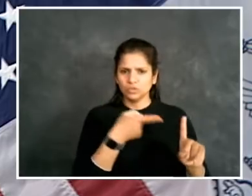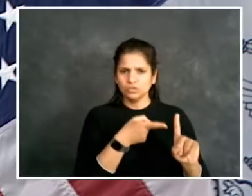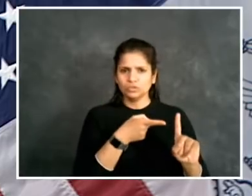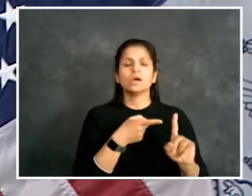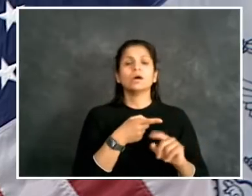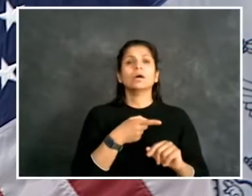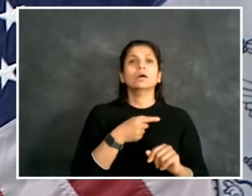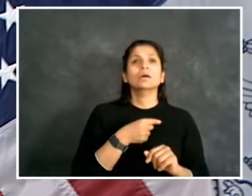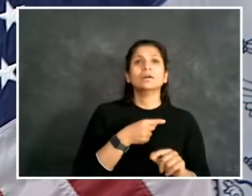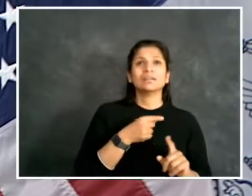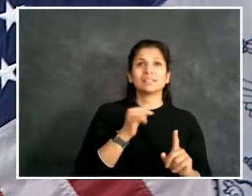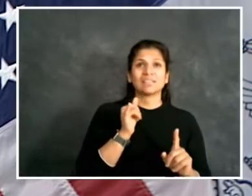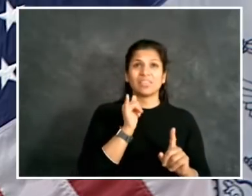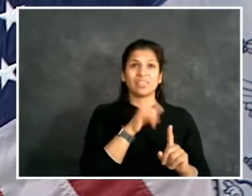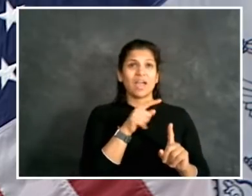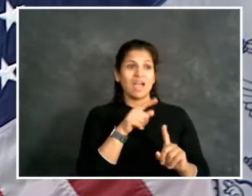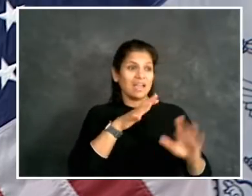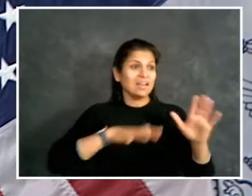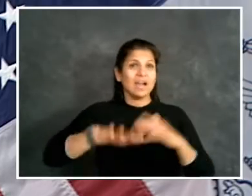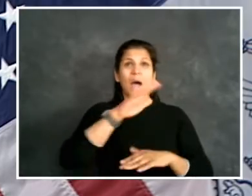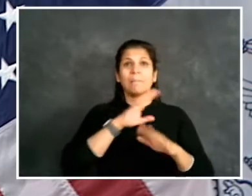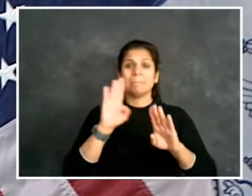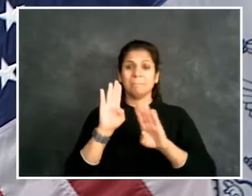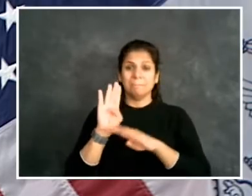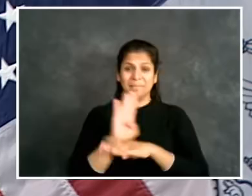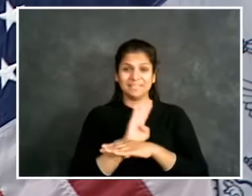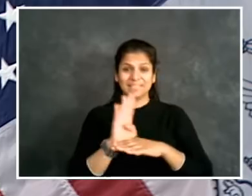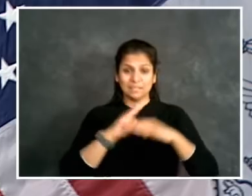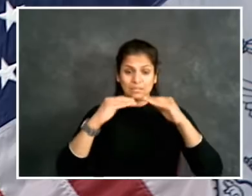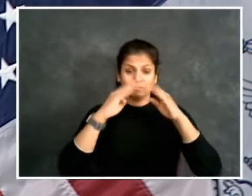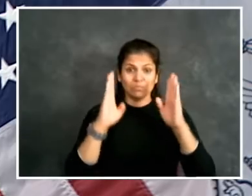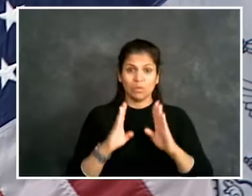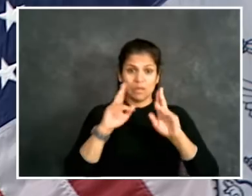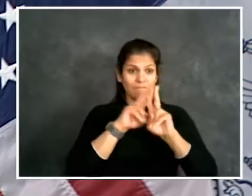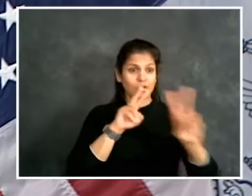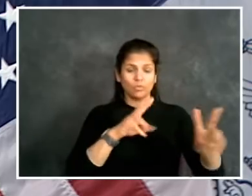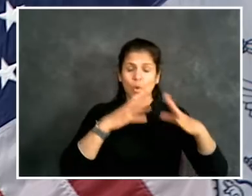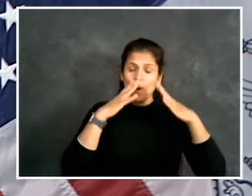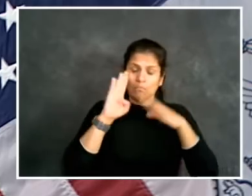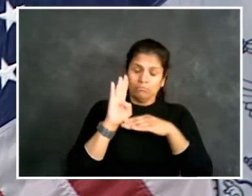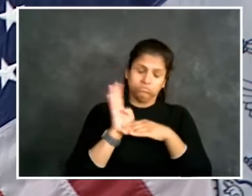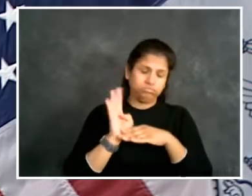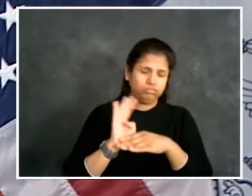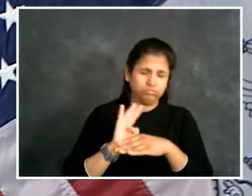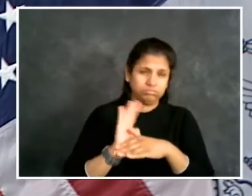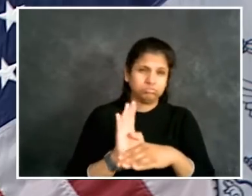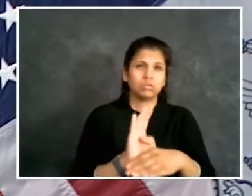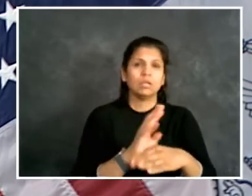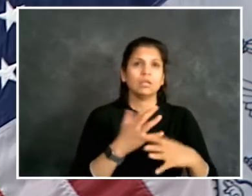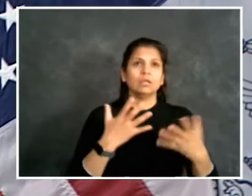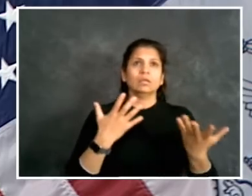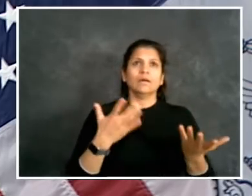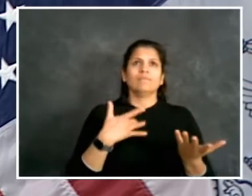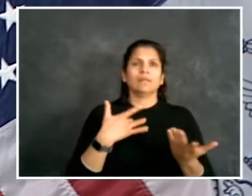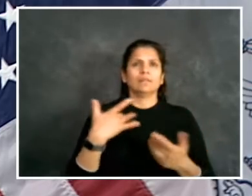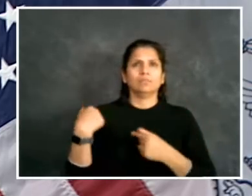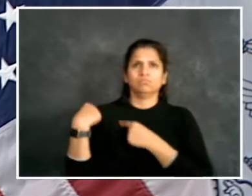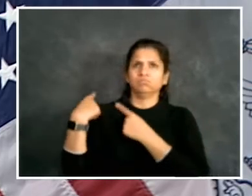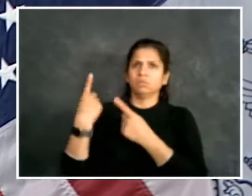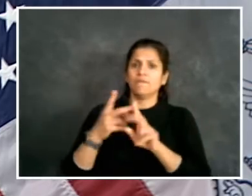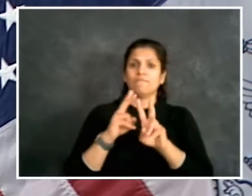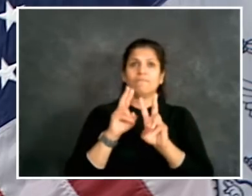keep providing support for people. Overwhelmingly, the funeral homes have done a very admirable job in this tough situation.